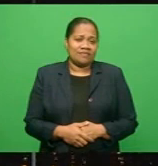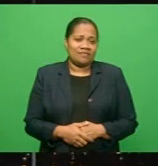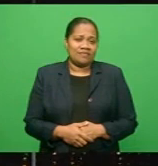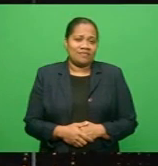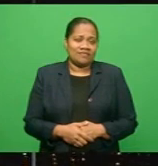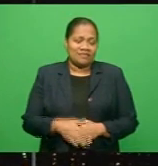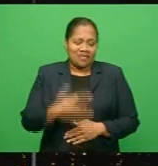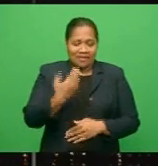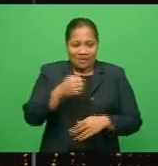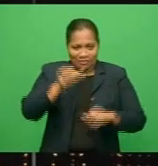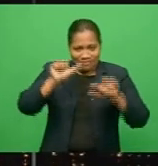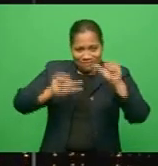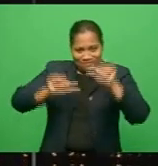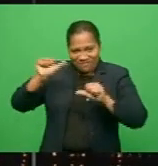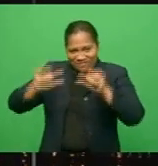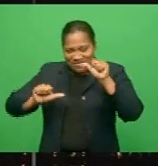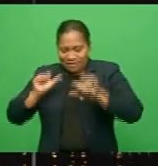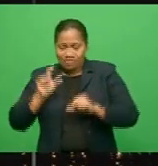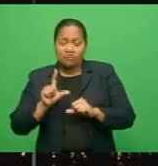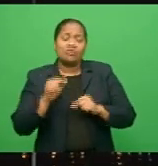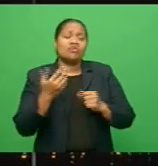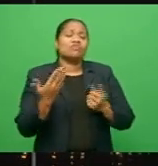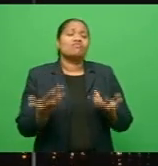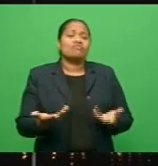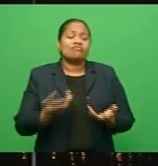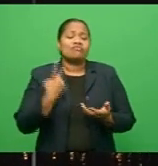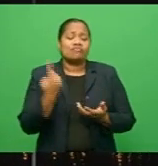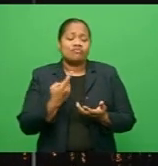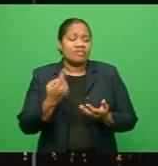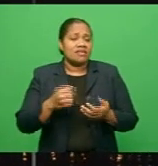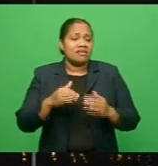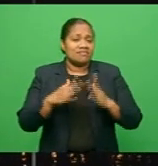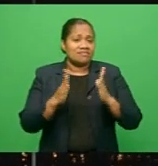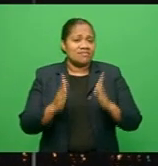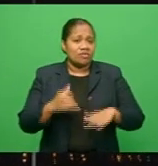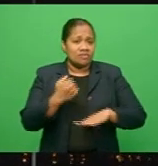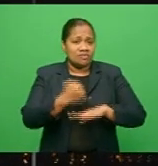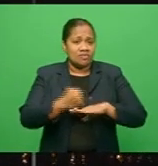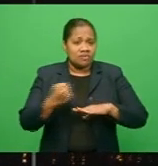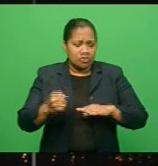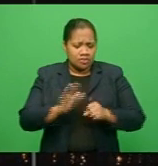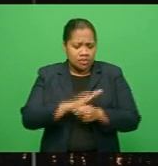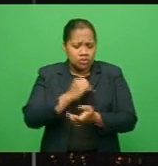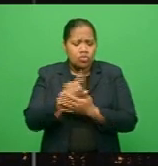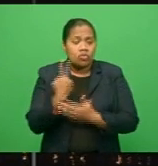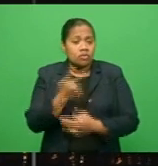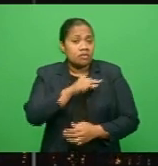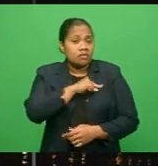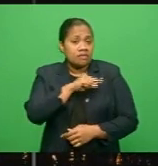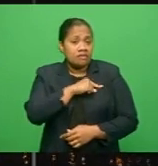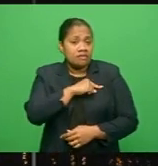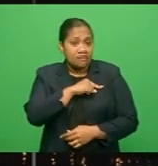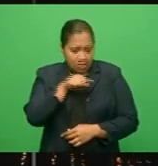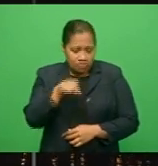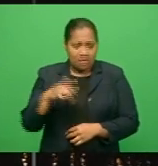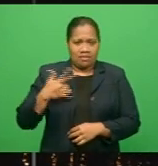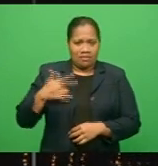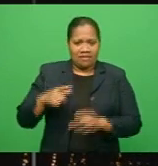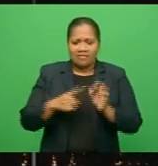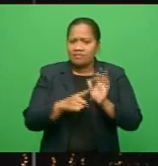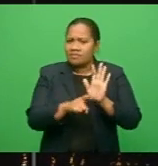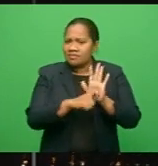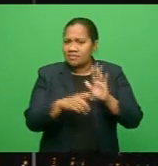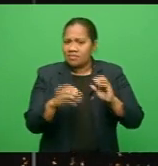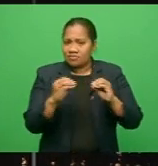A thorough assessment is being carried out by the Housing Authority to ensure that only those who qualify are occupying the public rental board